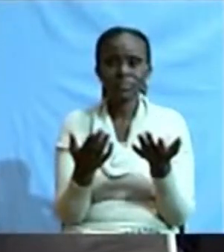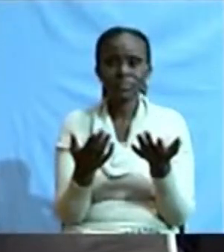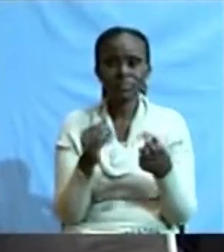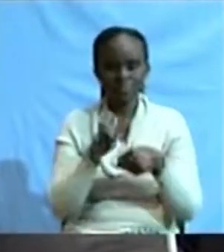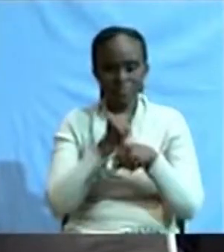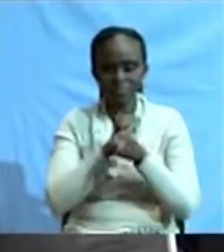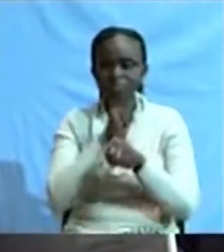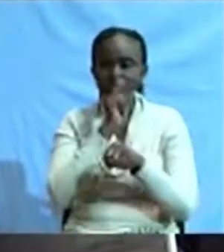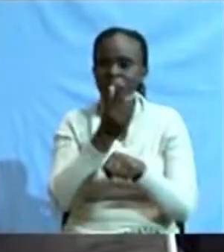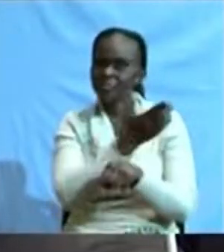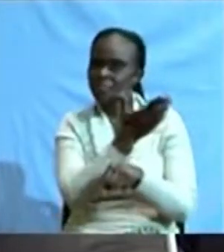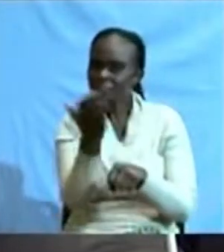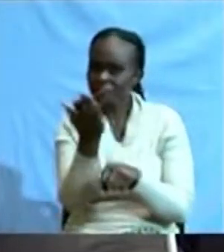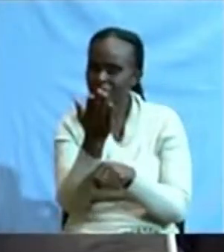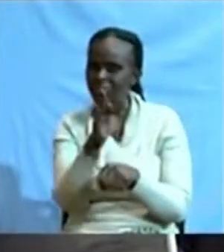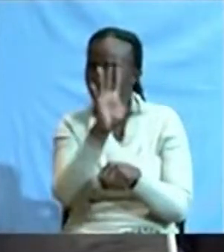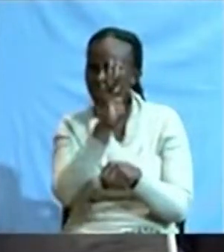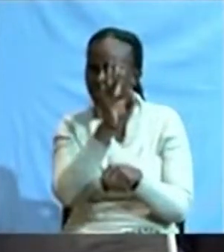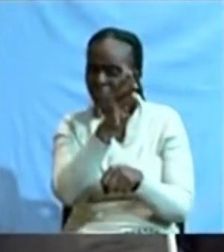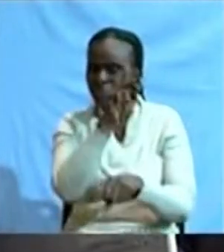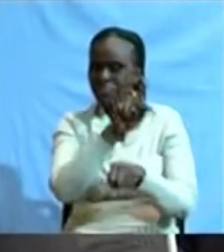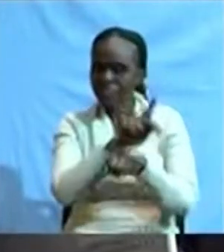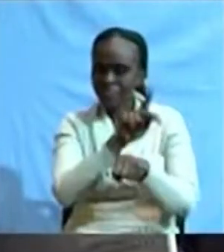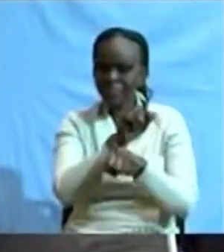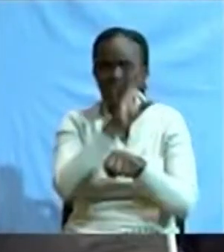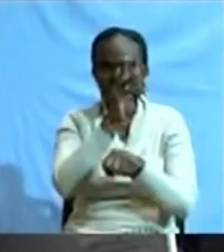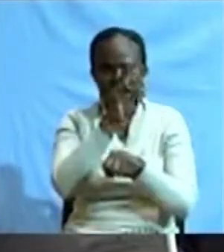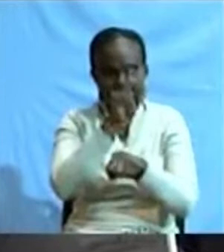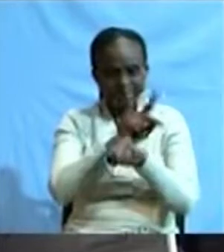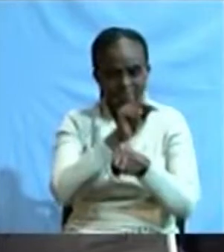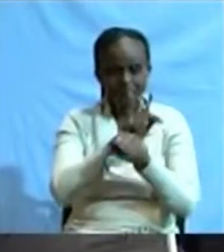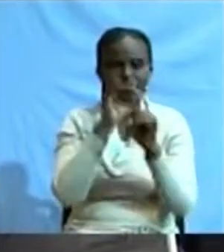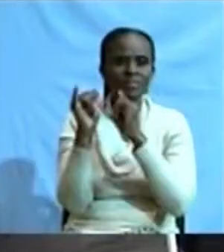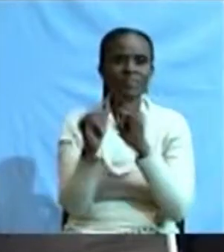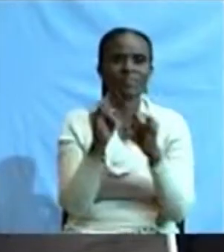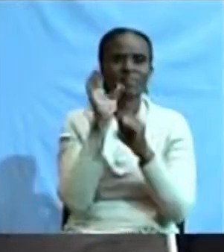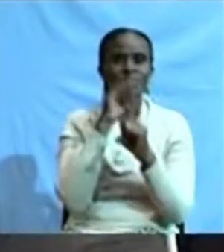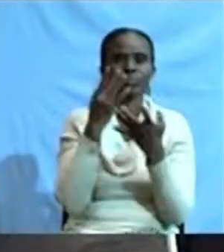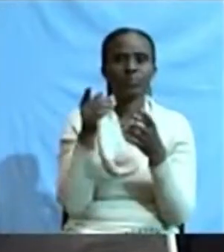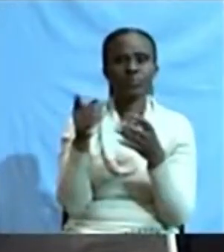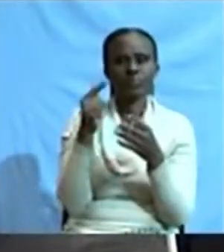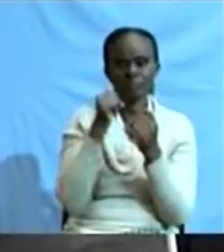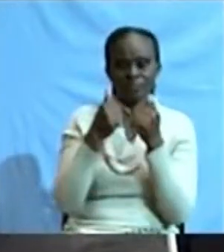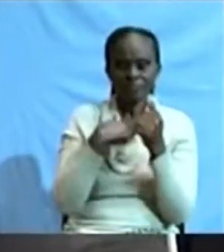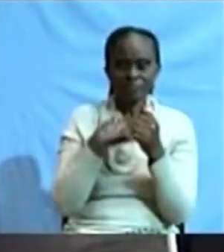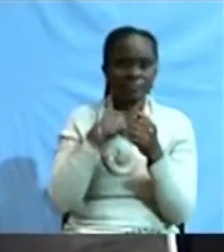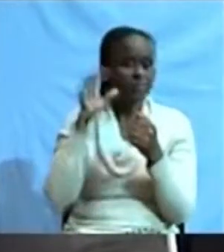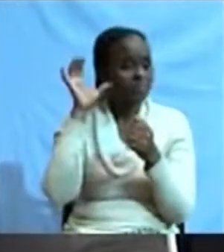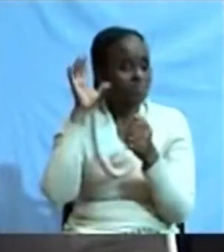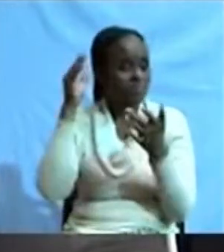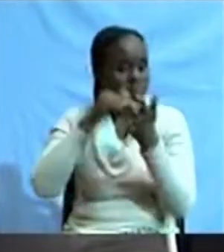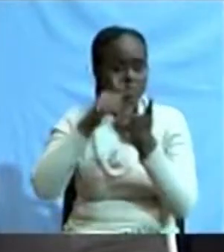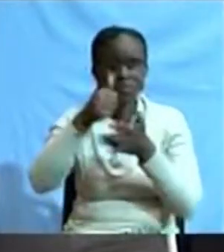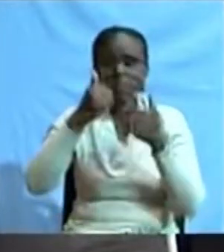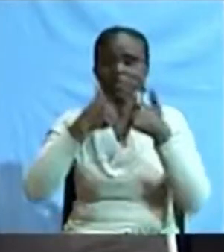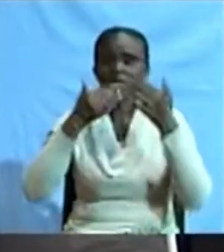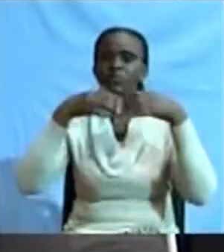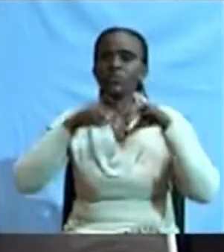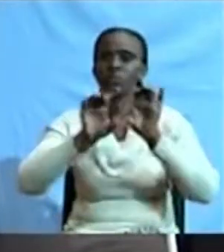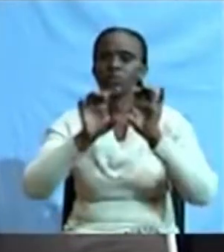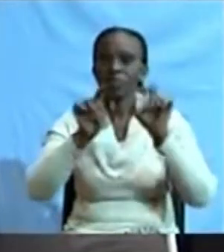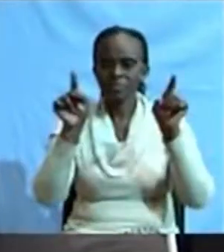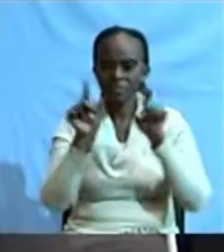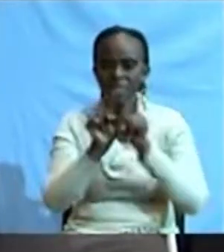make sure that these 6 projects are implemented. Because I've heard again that we have continued